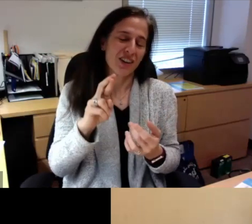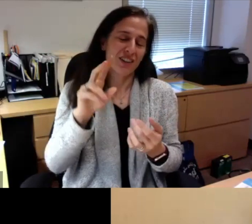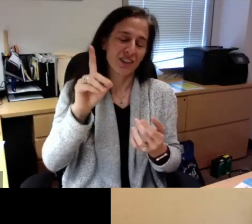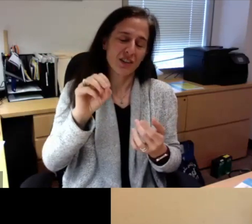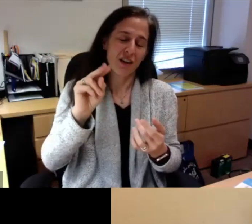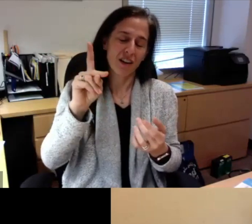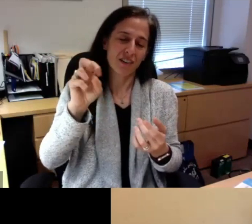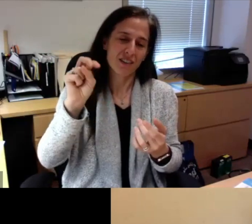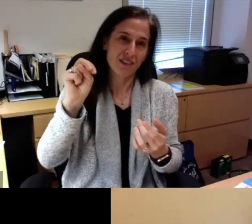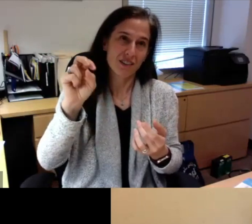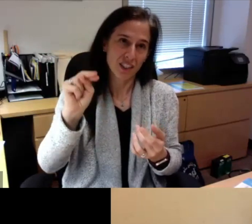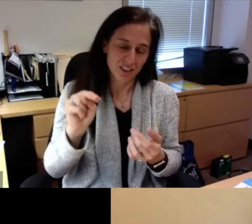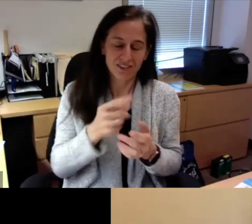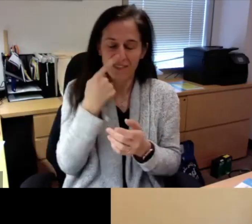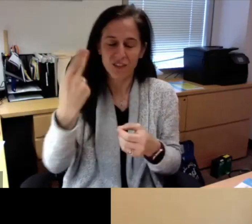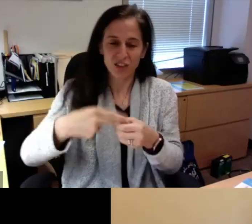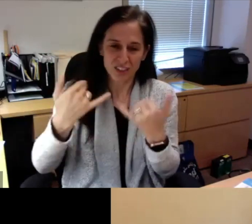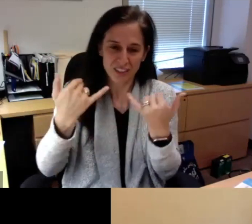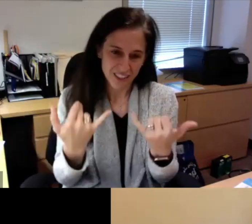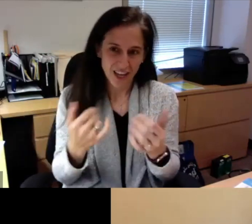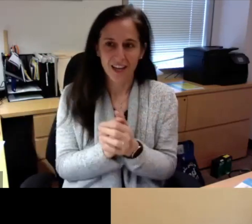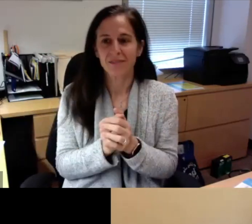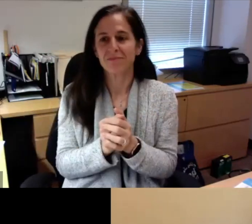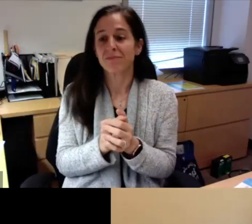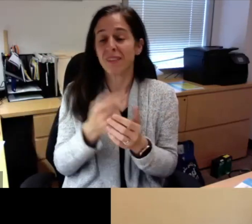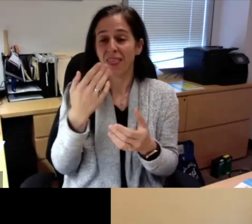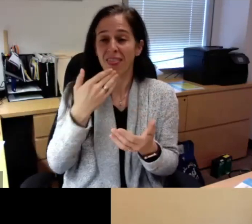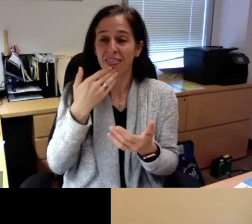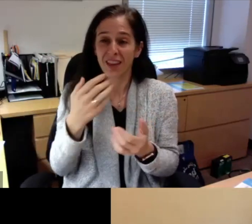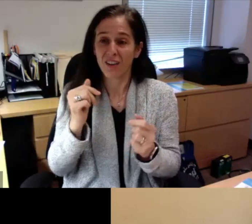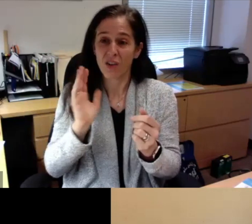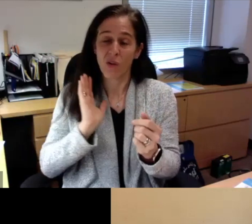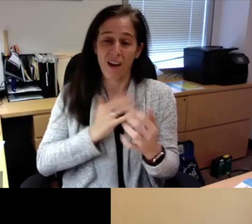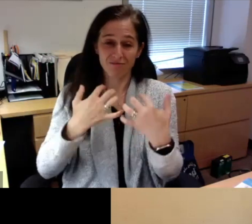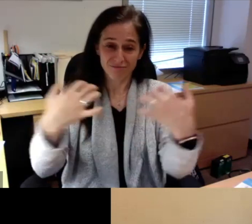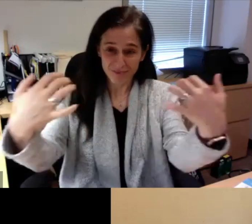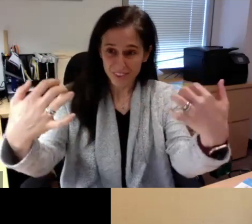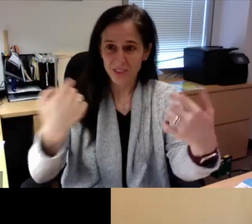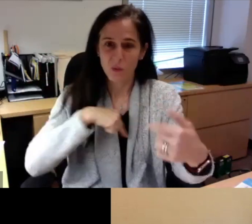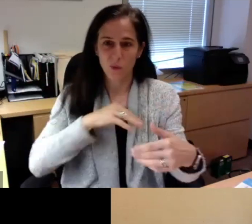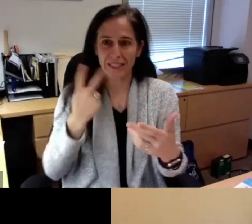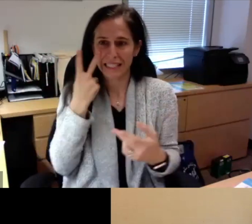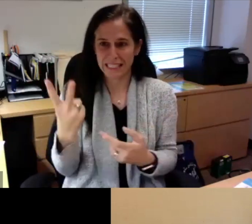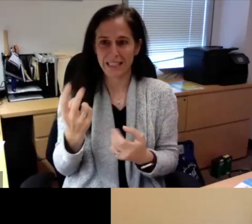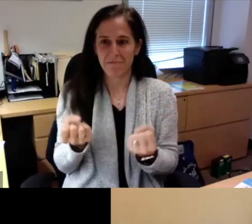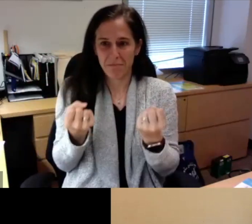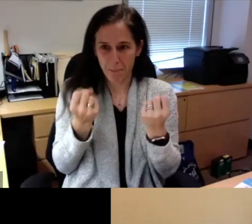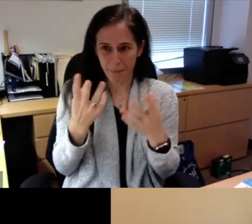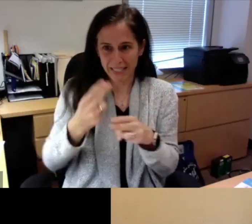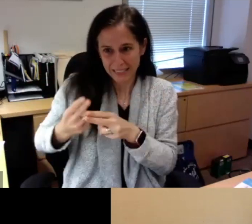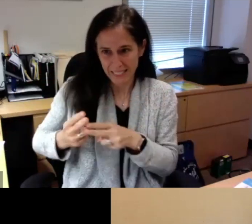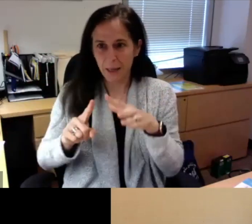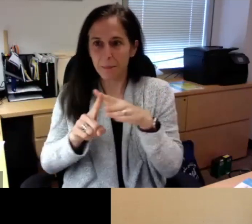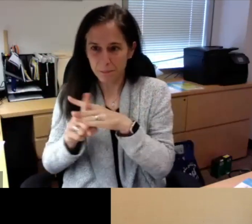Dr. Dotson, for joining us today. And thank you to our audience. And, we